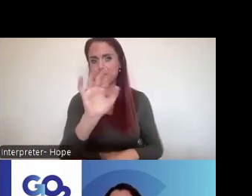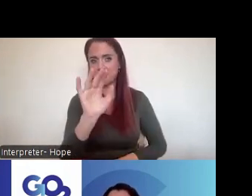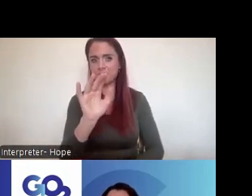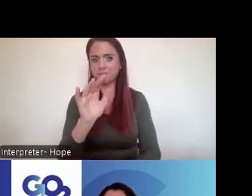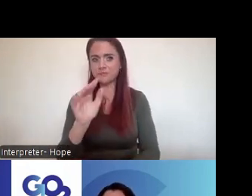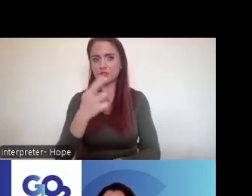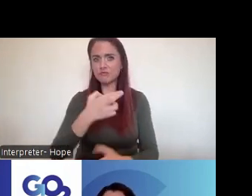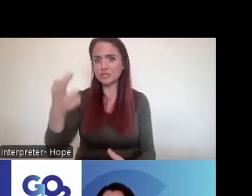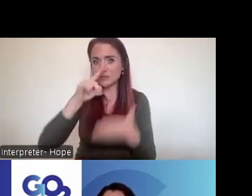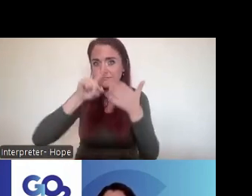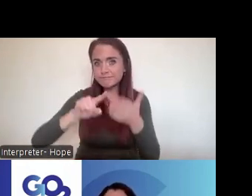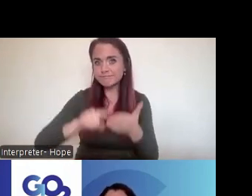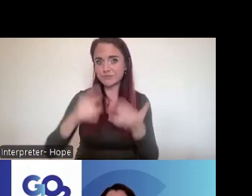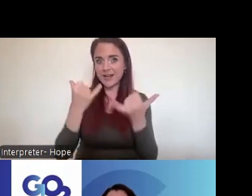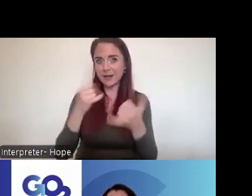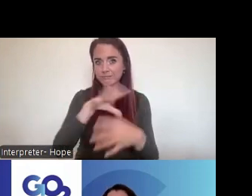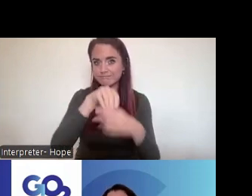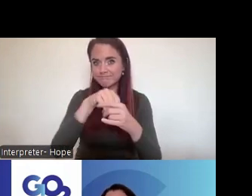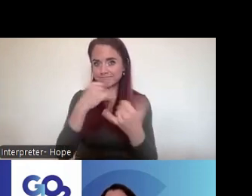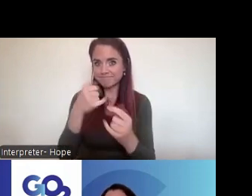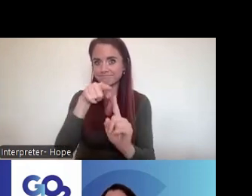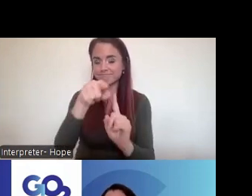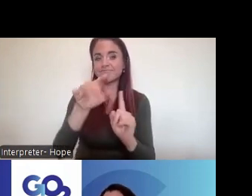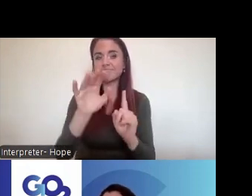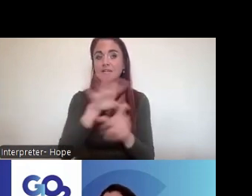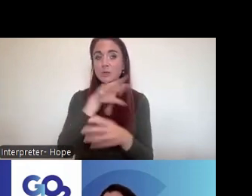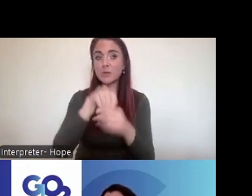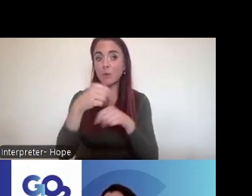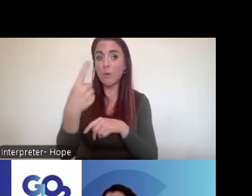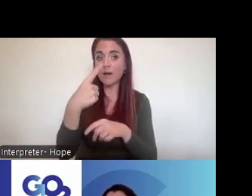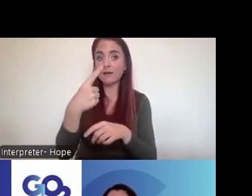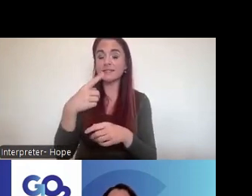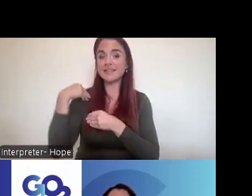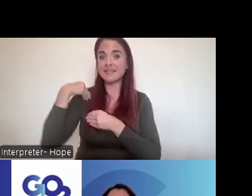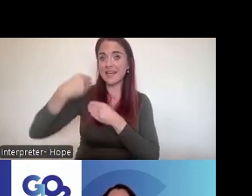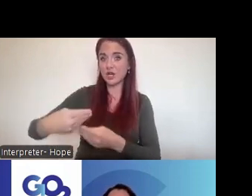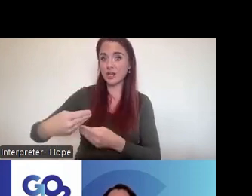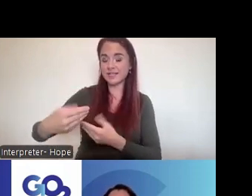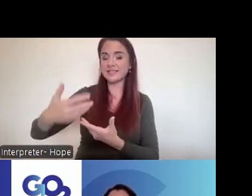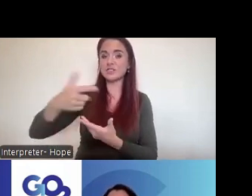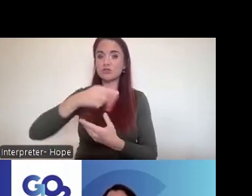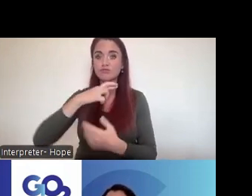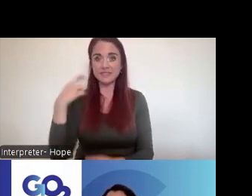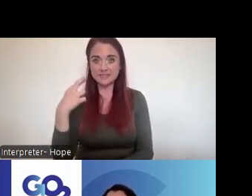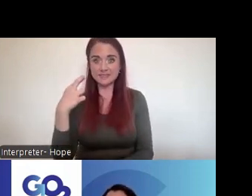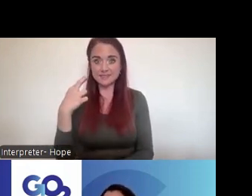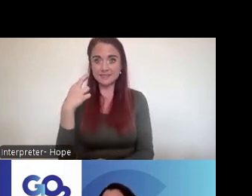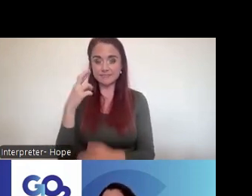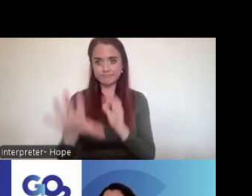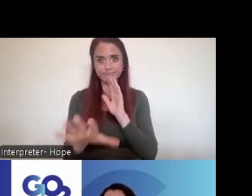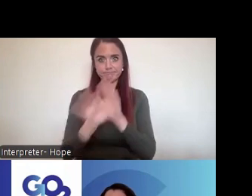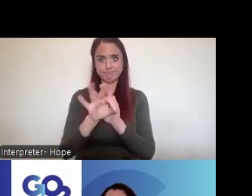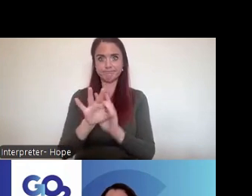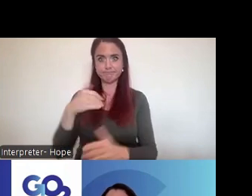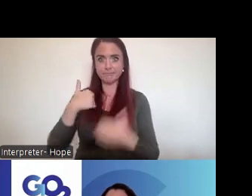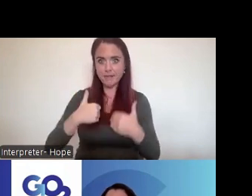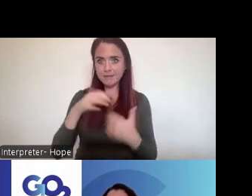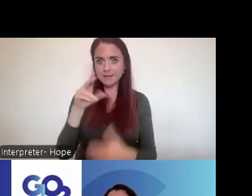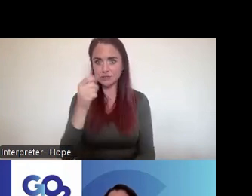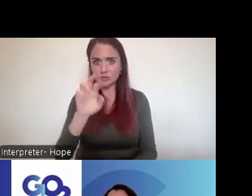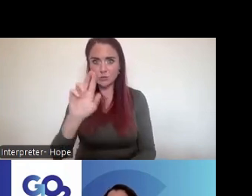research studies that we are currently engaged in, including one on inherited risk and discovering the origin of lung cancer in